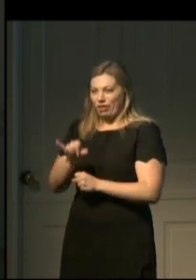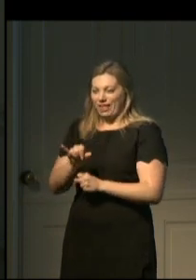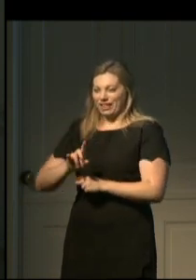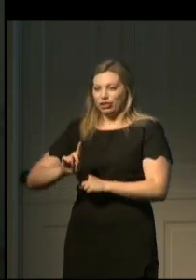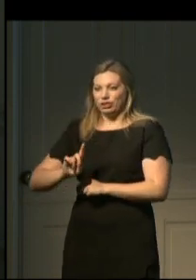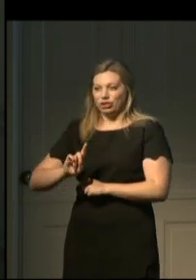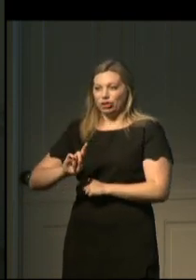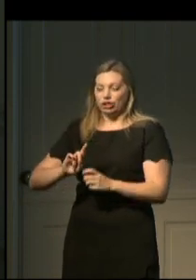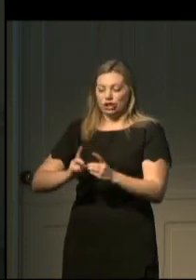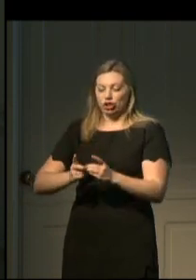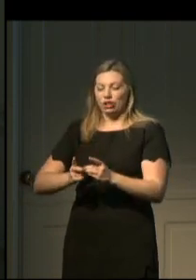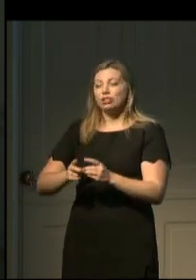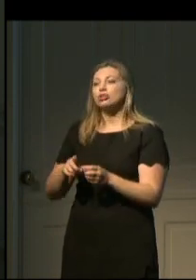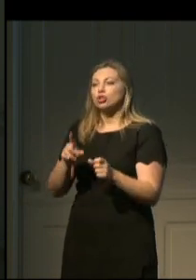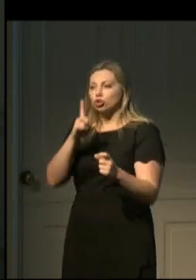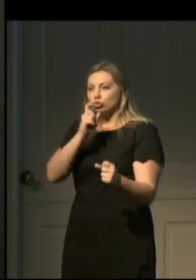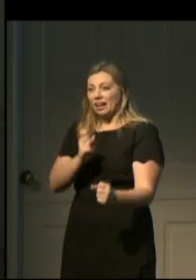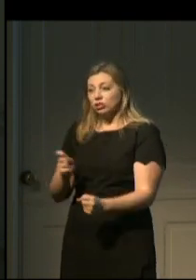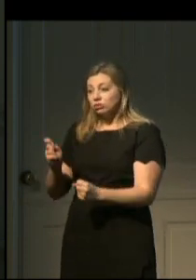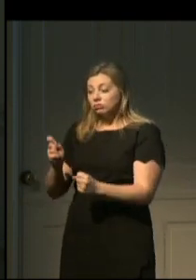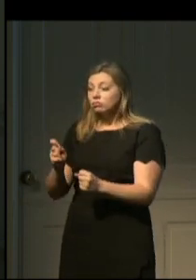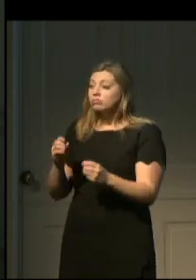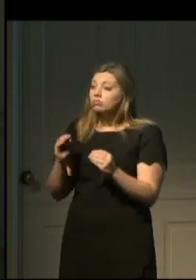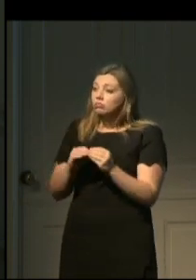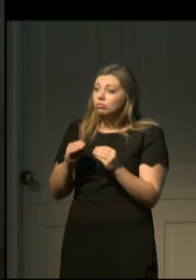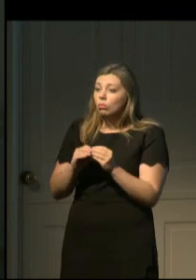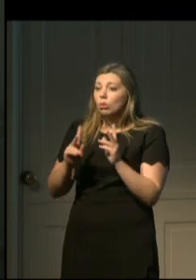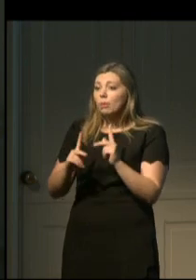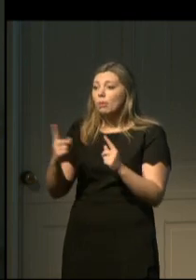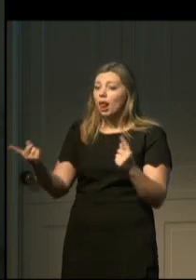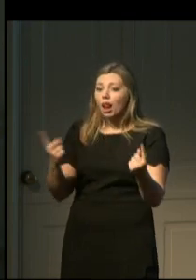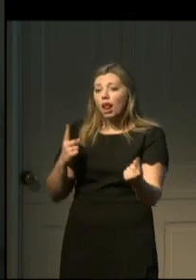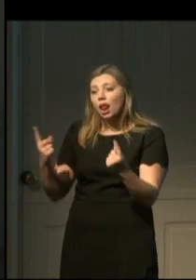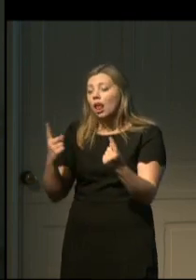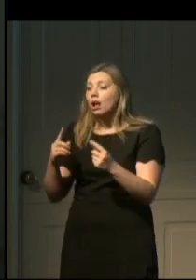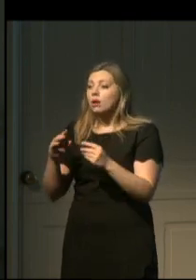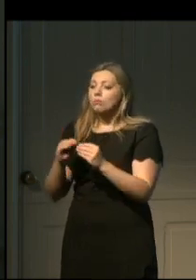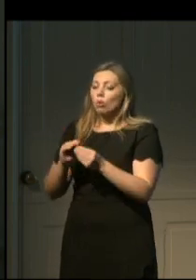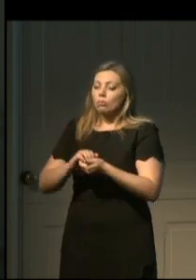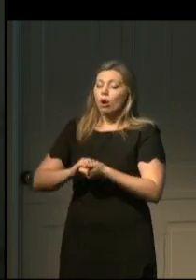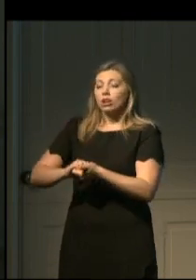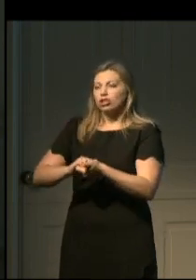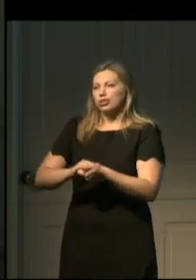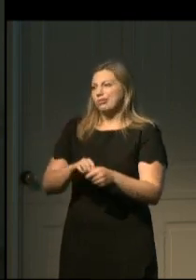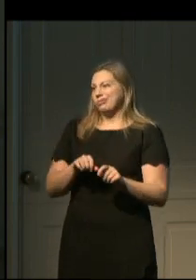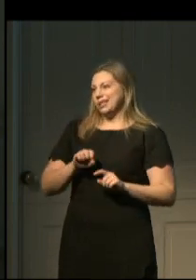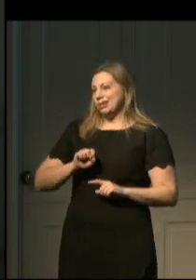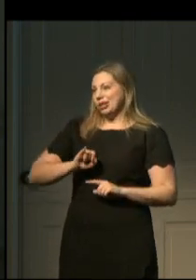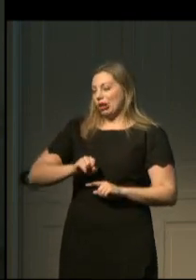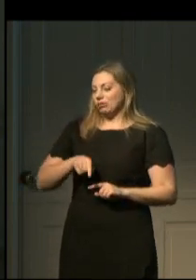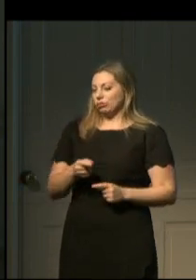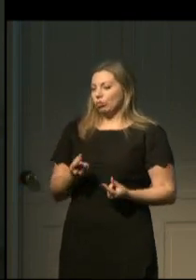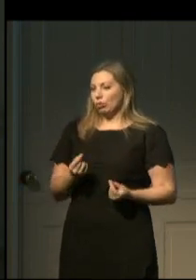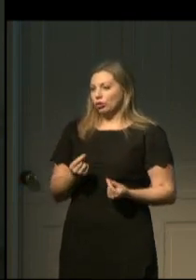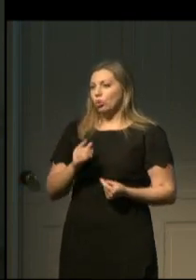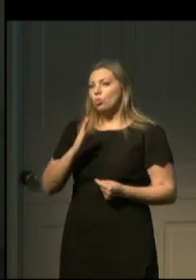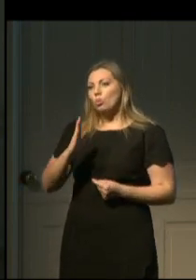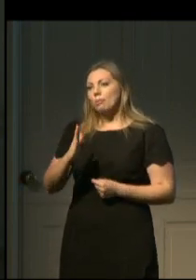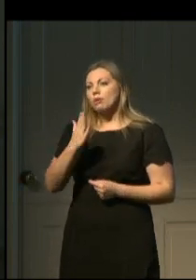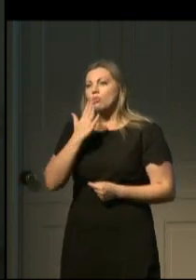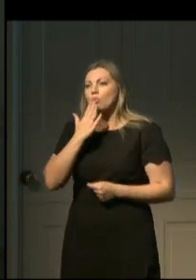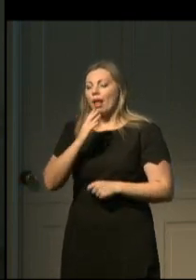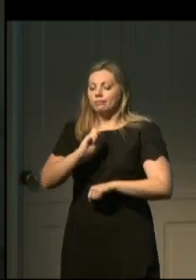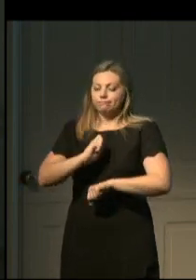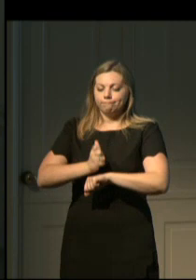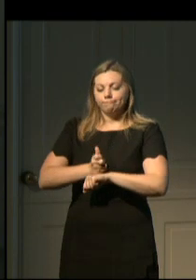with this increased traffic and new partnerships, the Smithsonian is also going to be very well placed